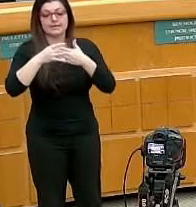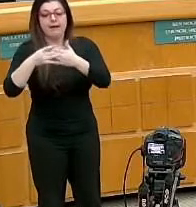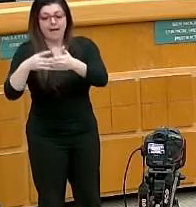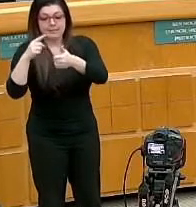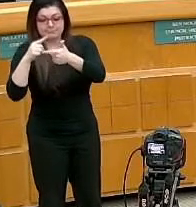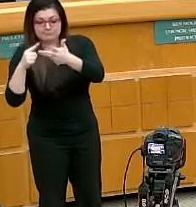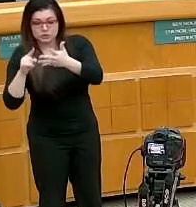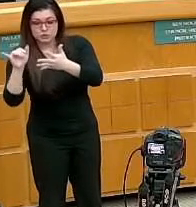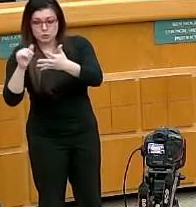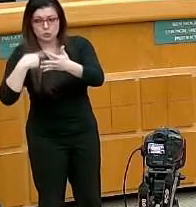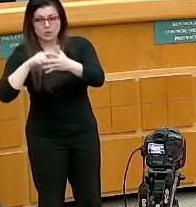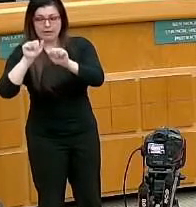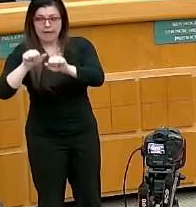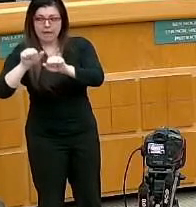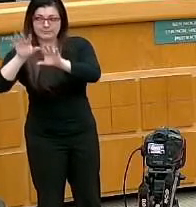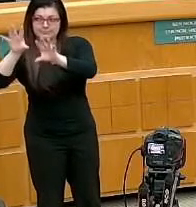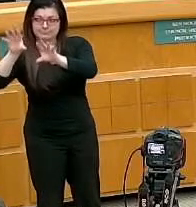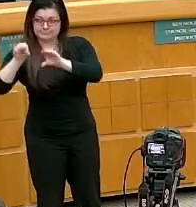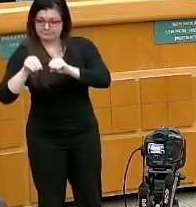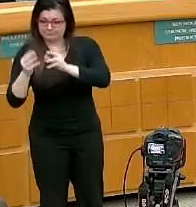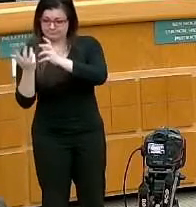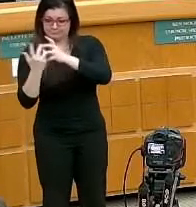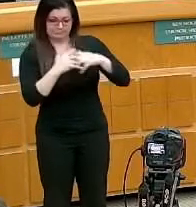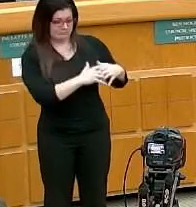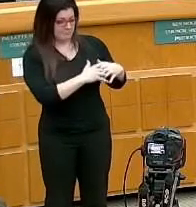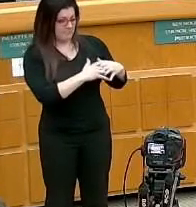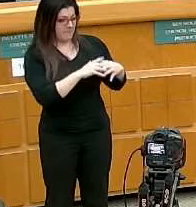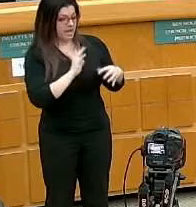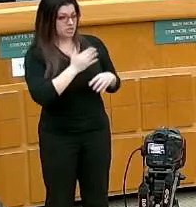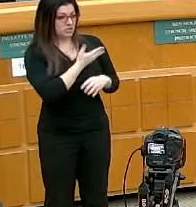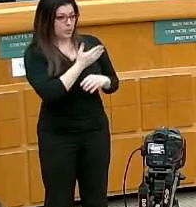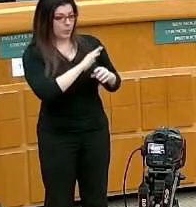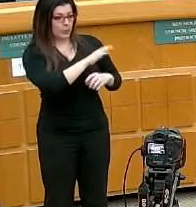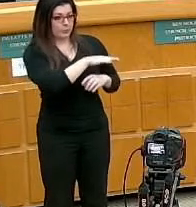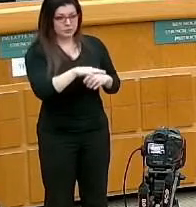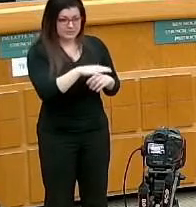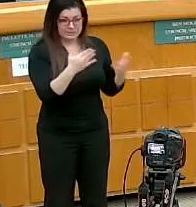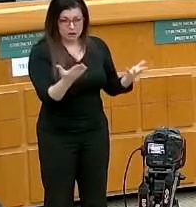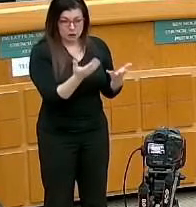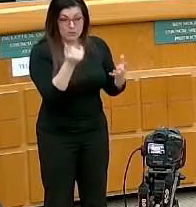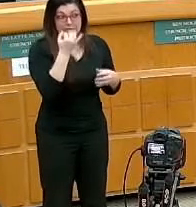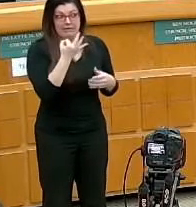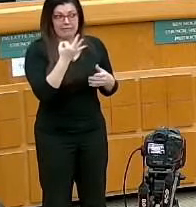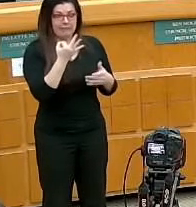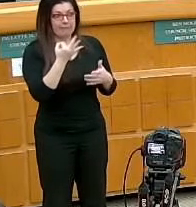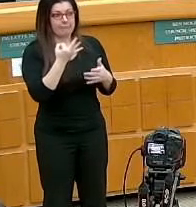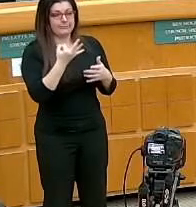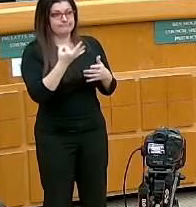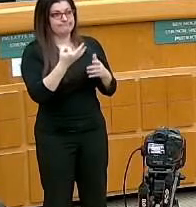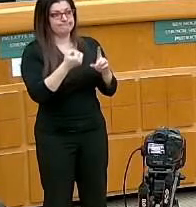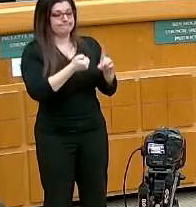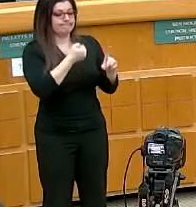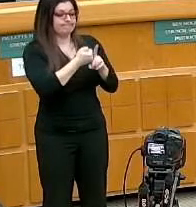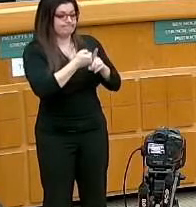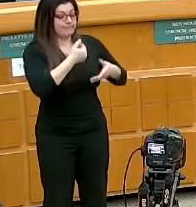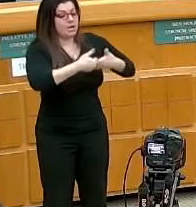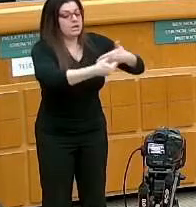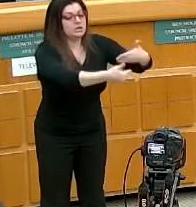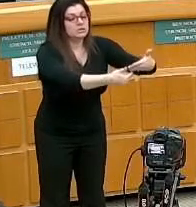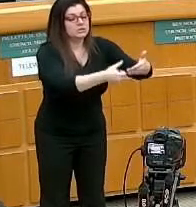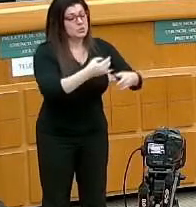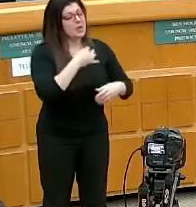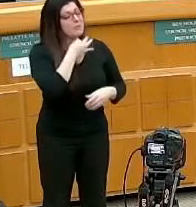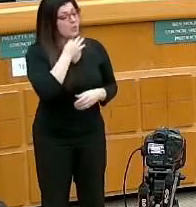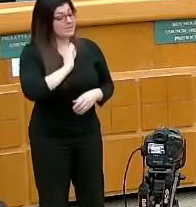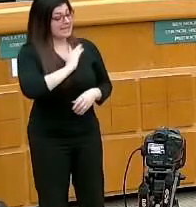departments, given that, things happen rapidly. So given that, are we adapting